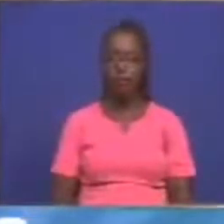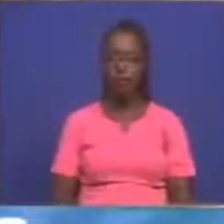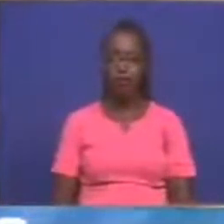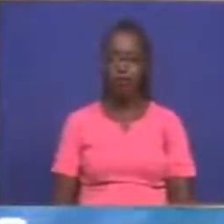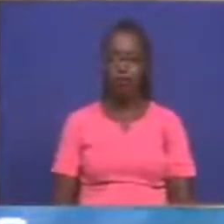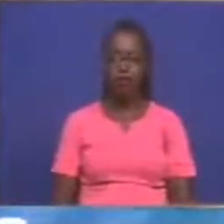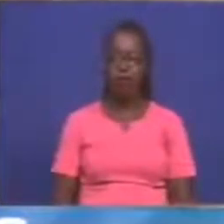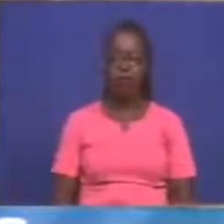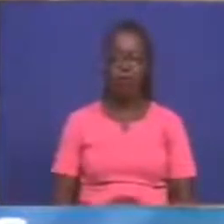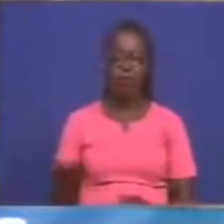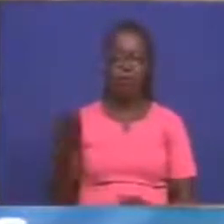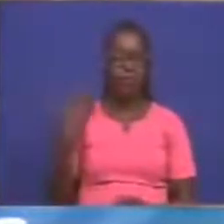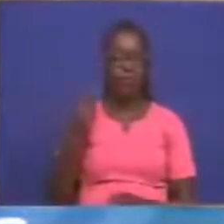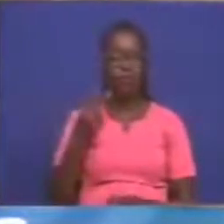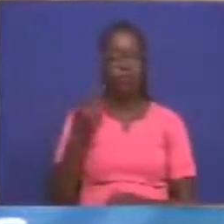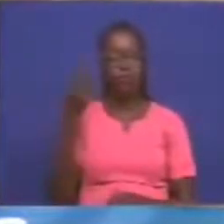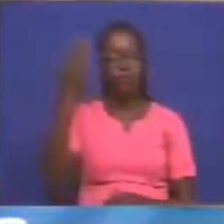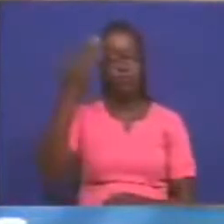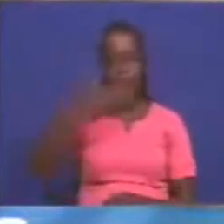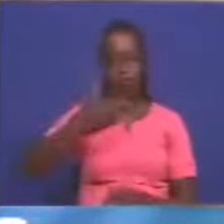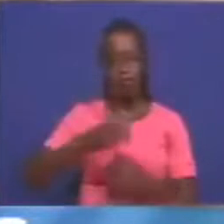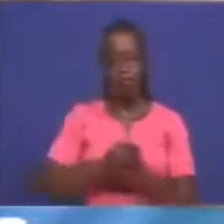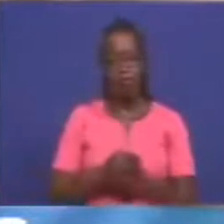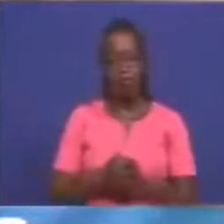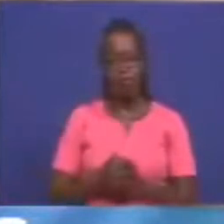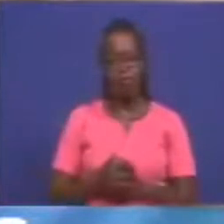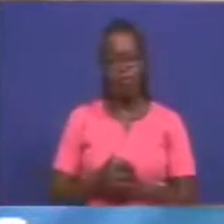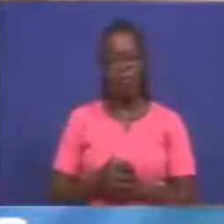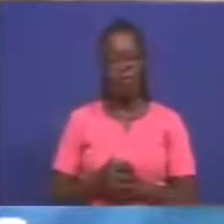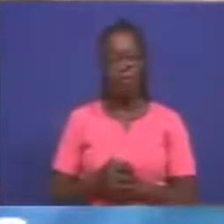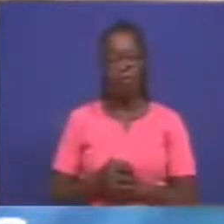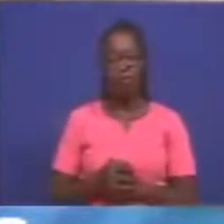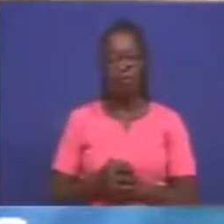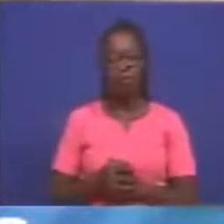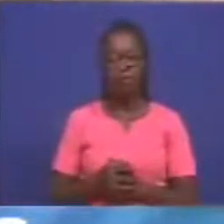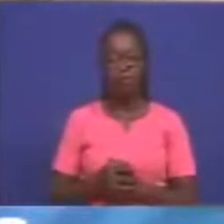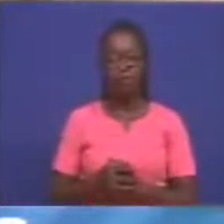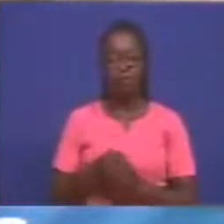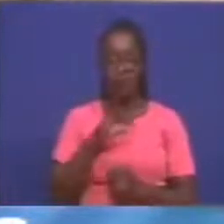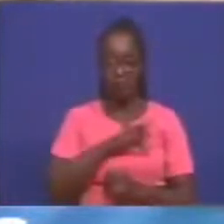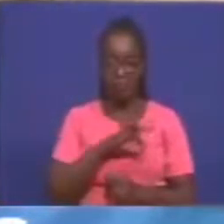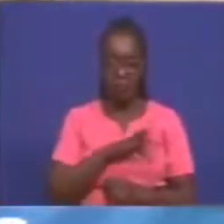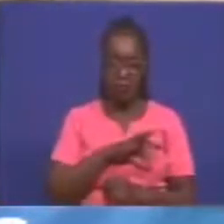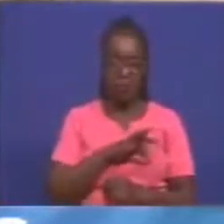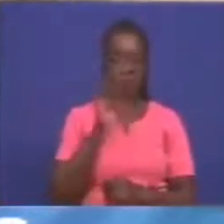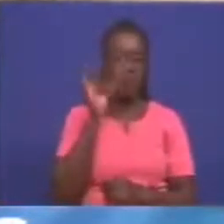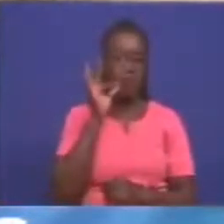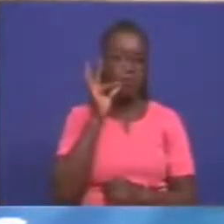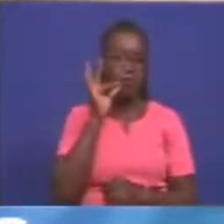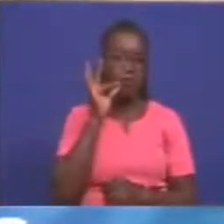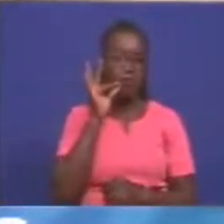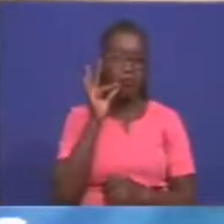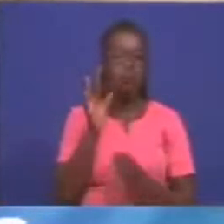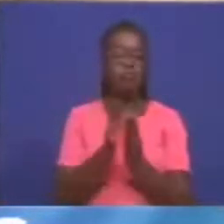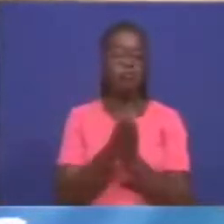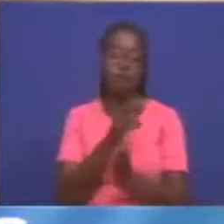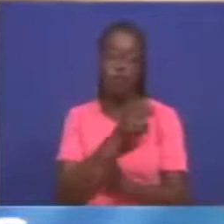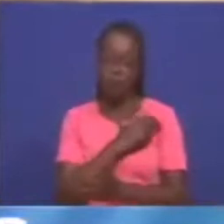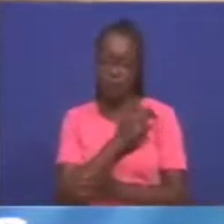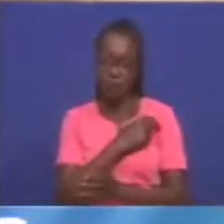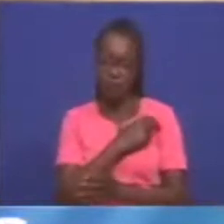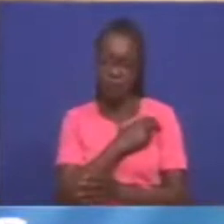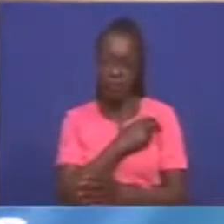During the last 2 days, we have had the benefit of fruitful bilateral